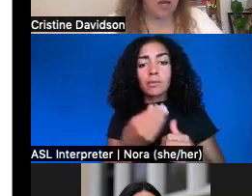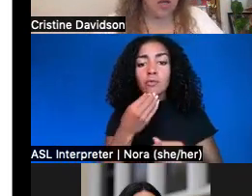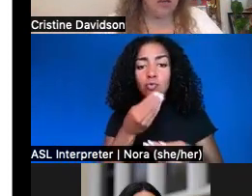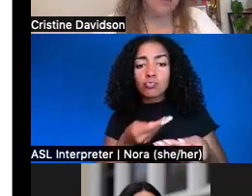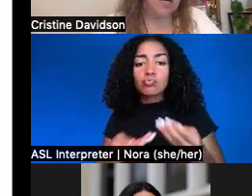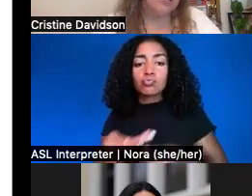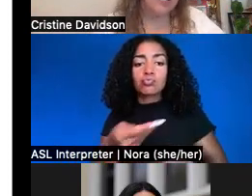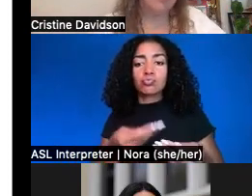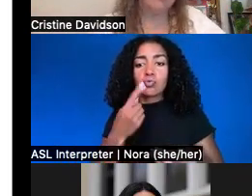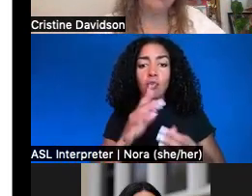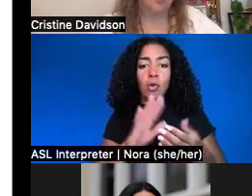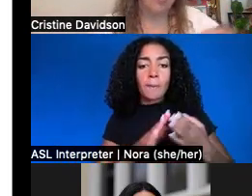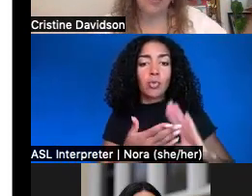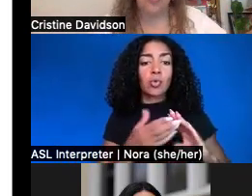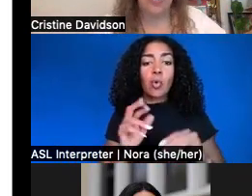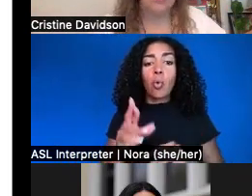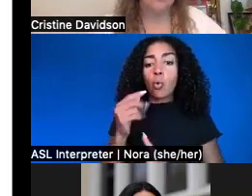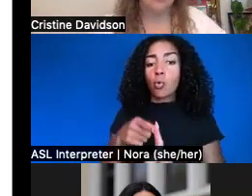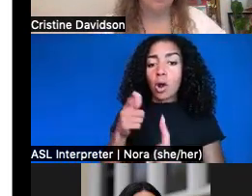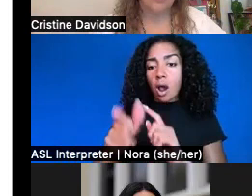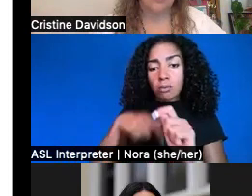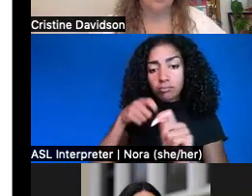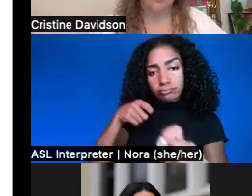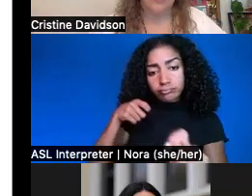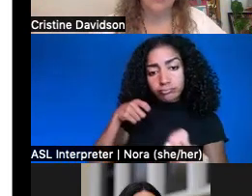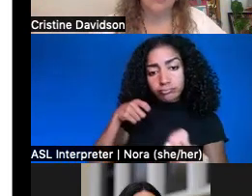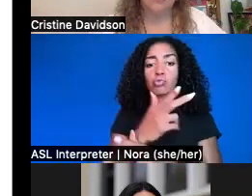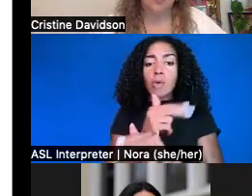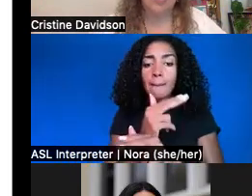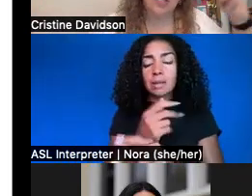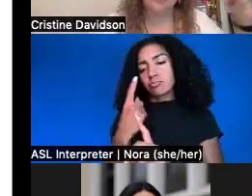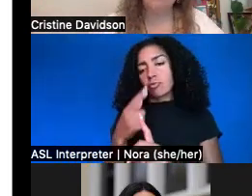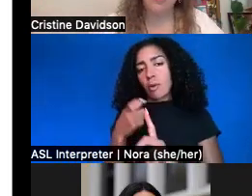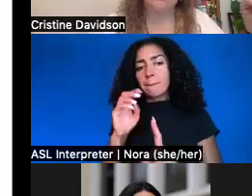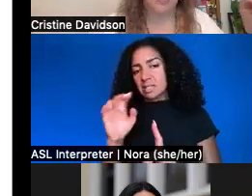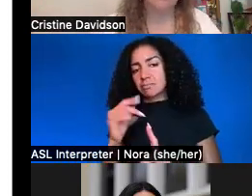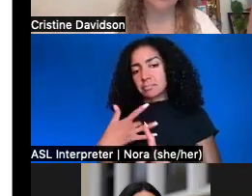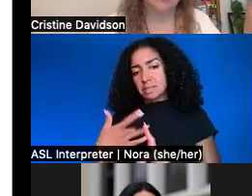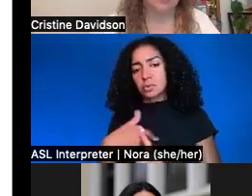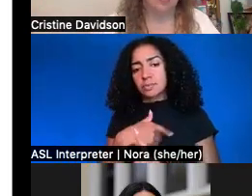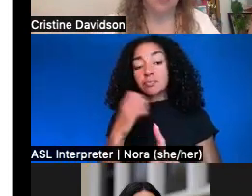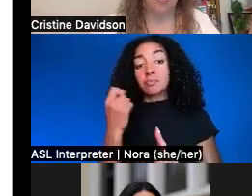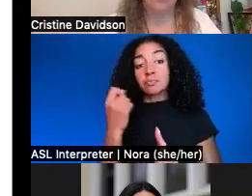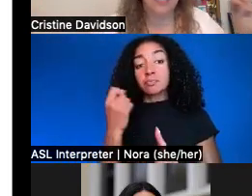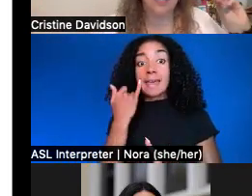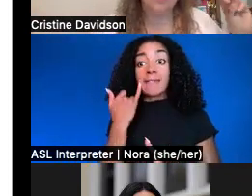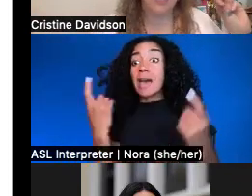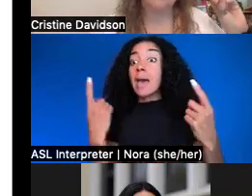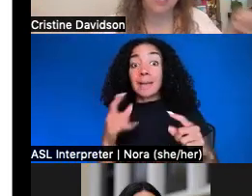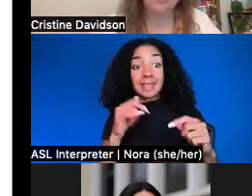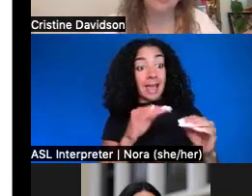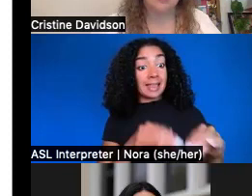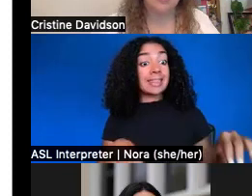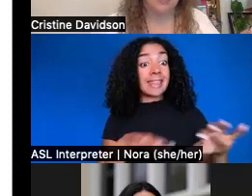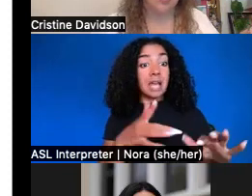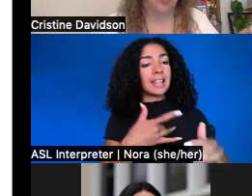but if you cut down all the trees in a particular place, it's going to impact the animals that are there. It's going to impact